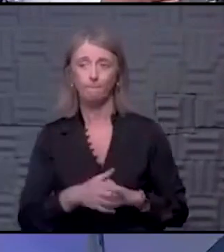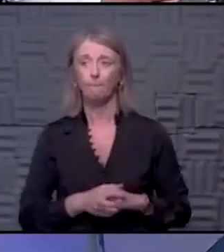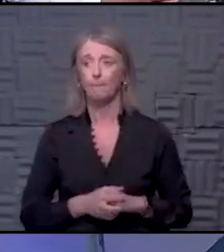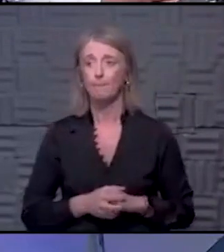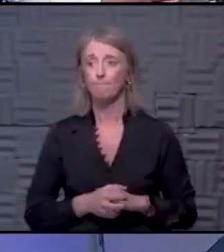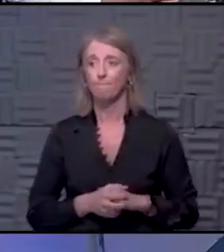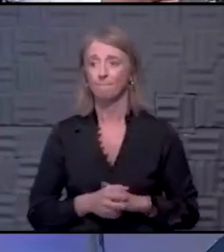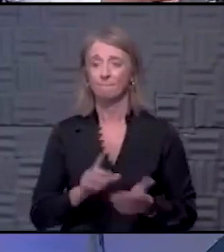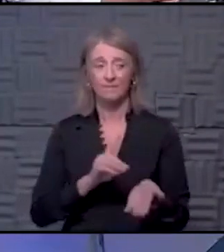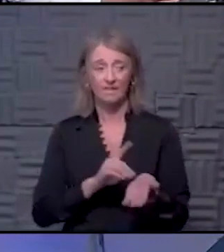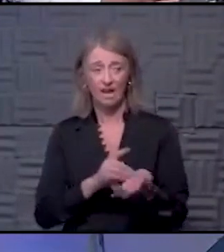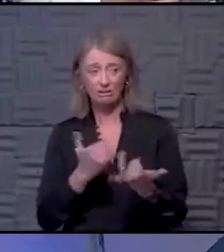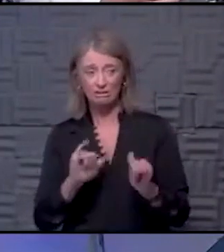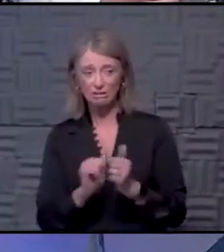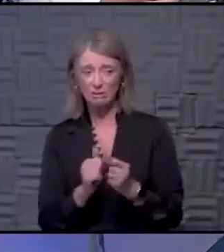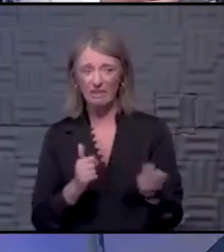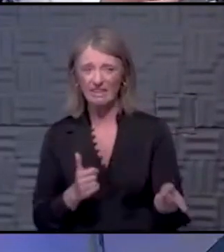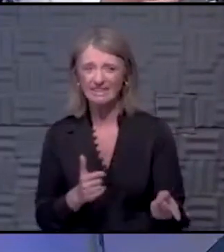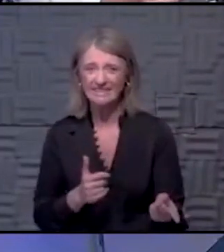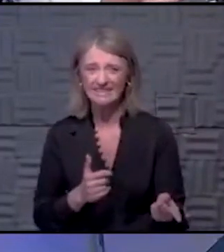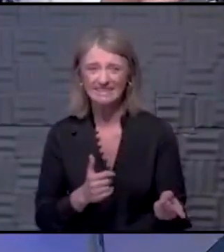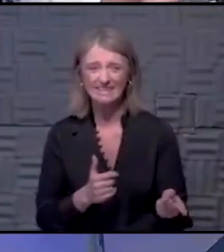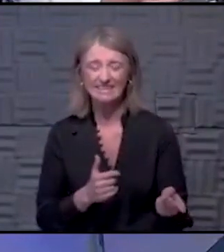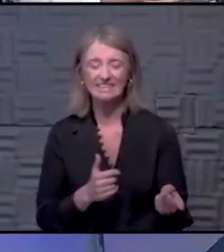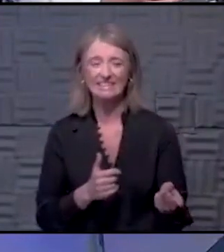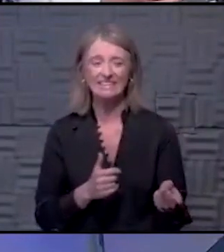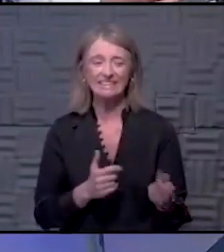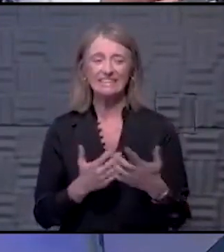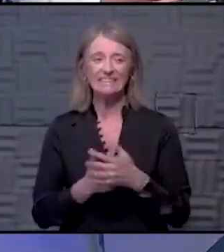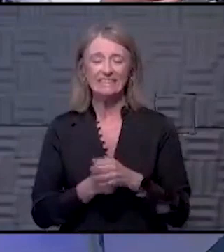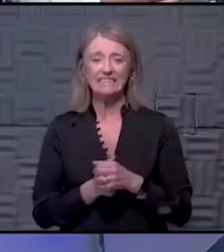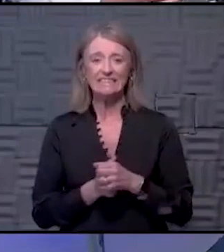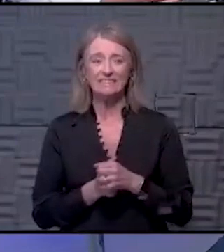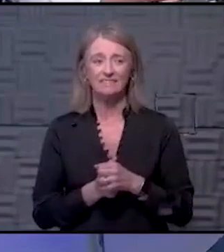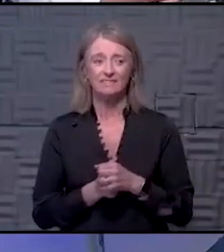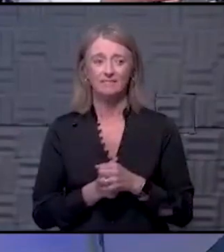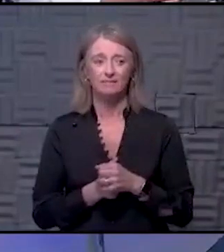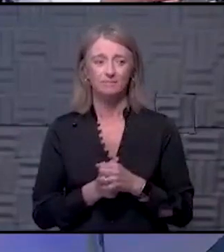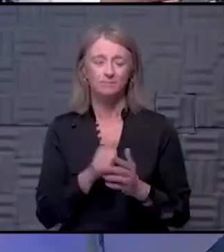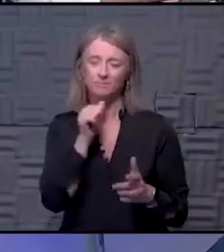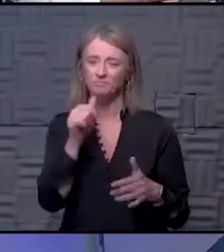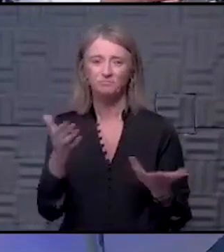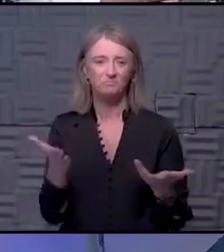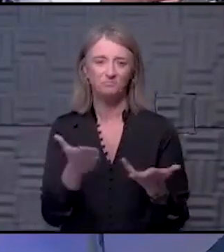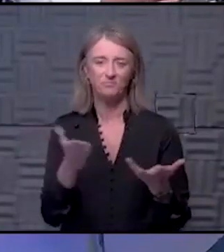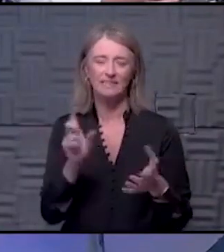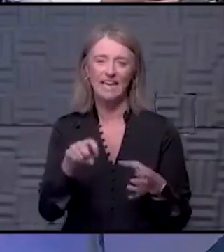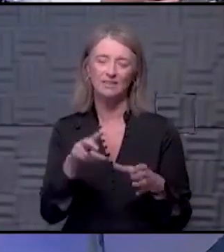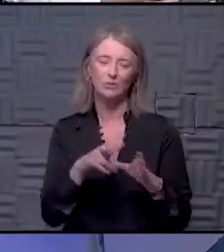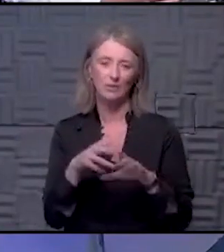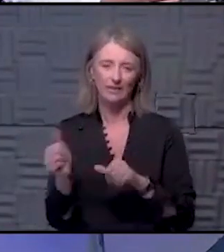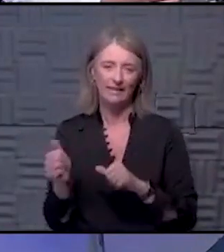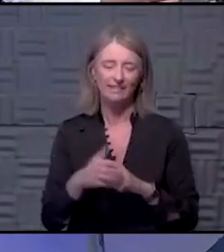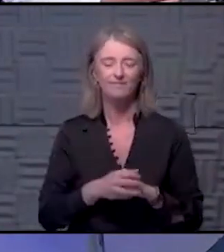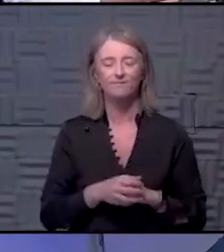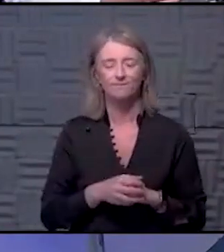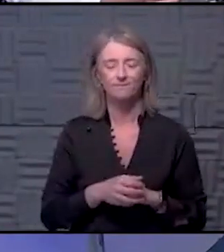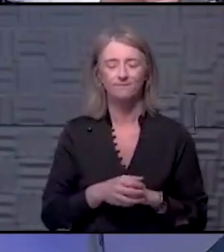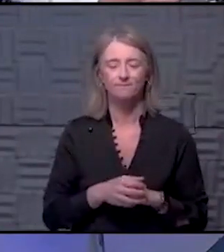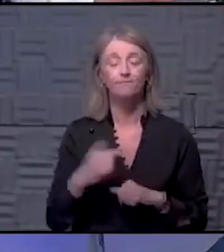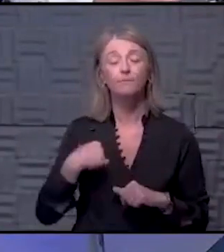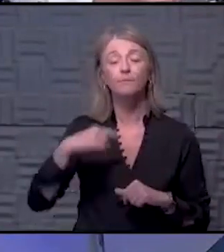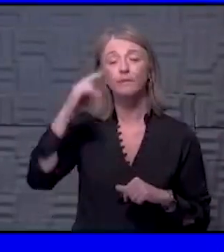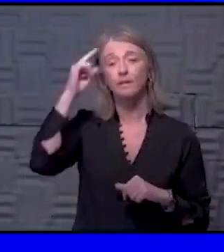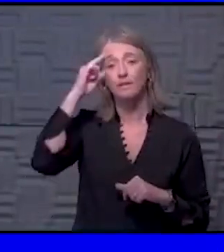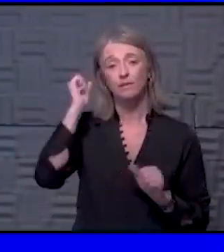Is Dr. Abdullah still on? I'd certainly give him a chance to answer that question. Yeah, he's not here. He had to go. But again, see yeah, patients. I mean, I think